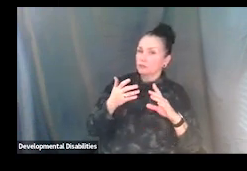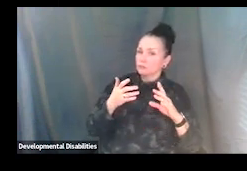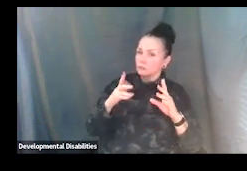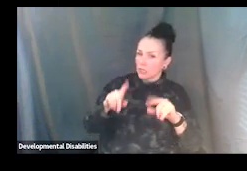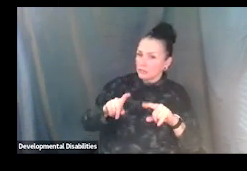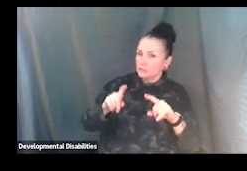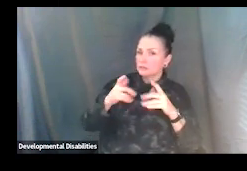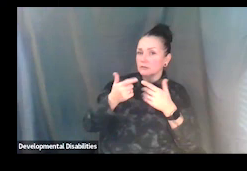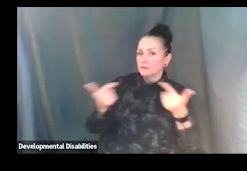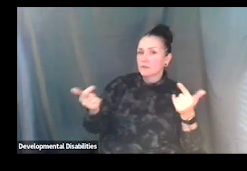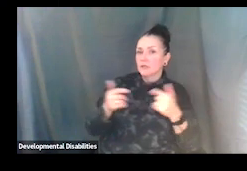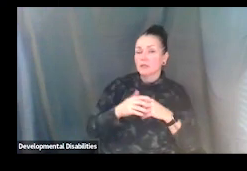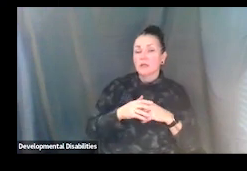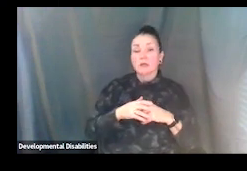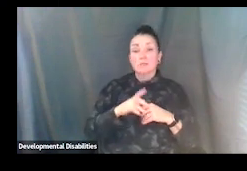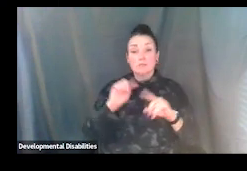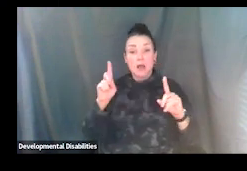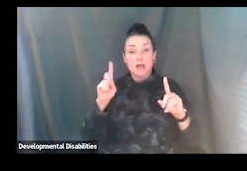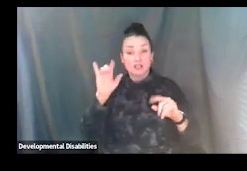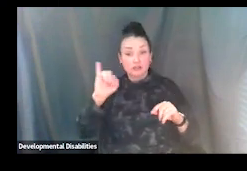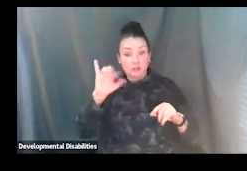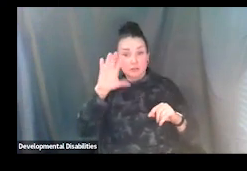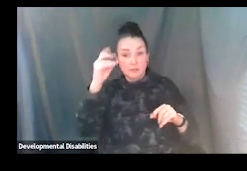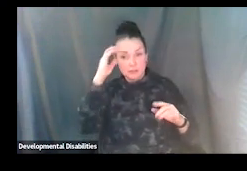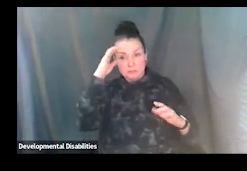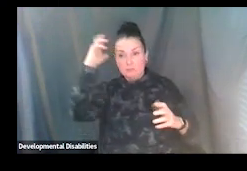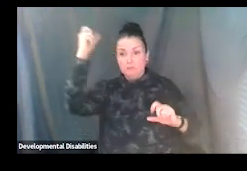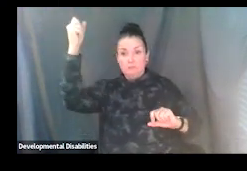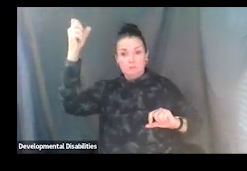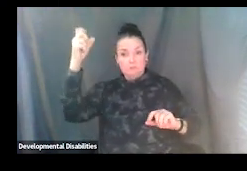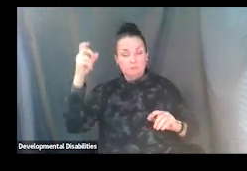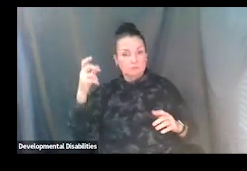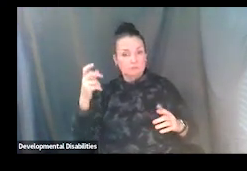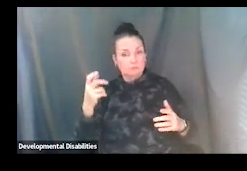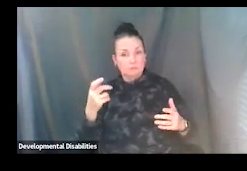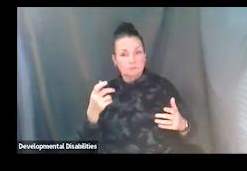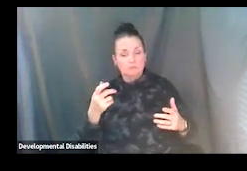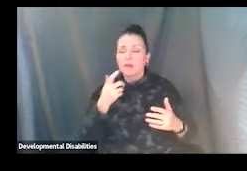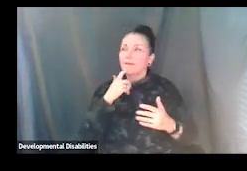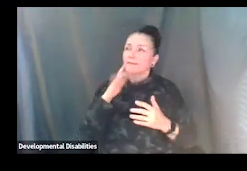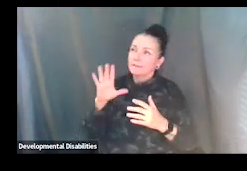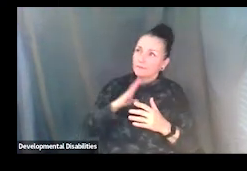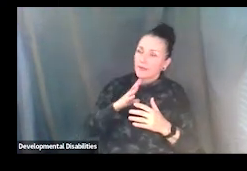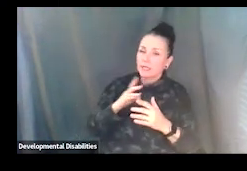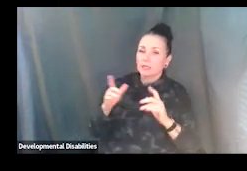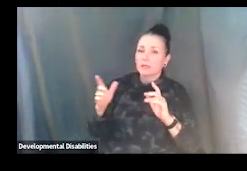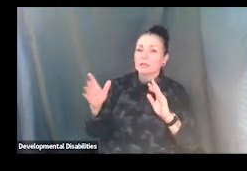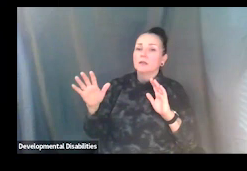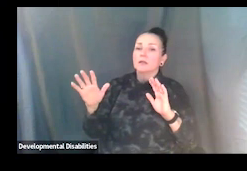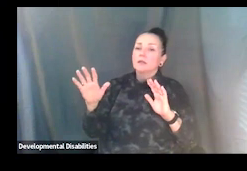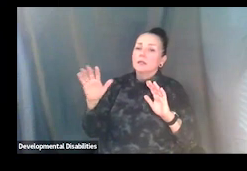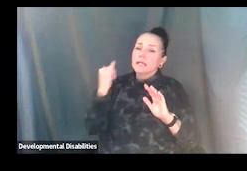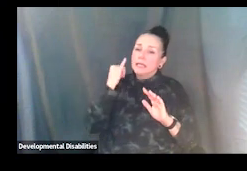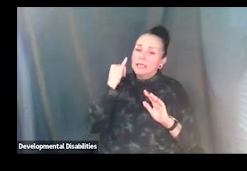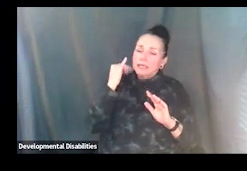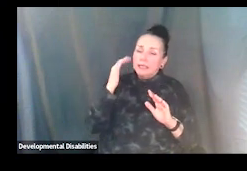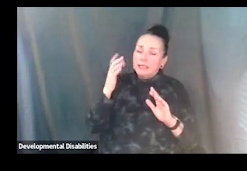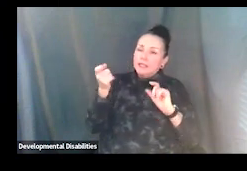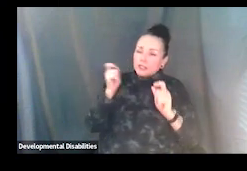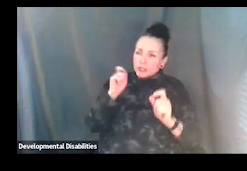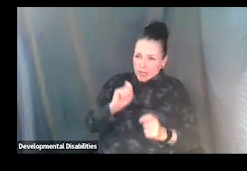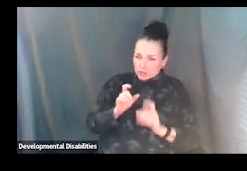done on people before starting a stimulant. And if there's no evidence of problems, then it's fine to start them.